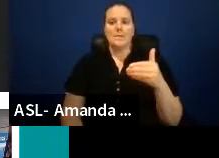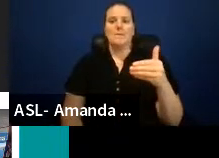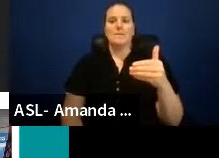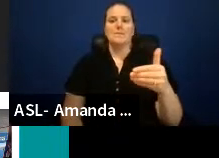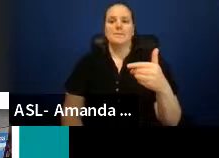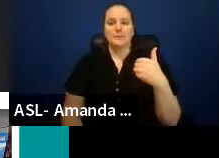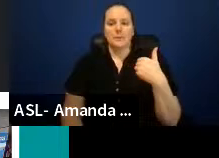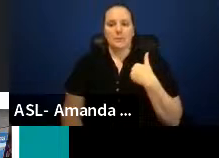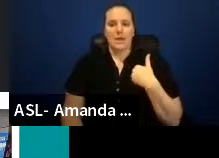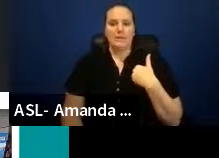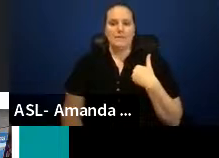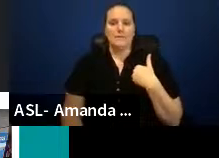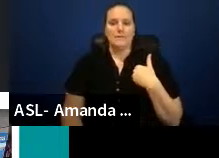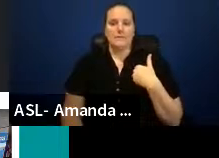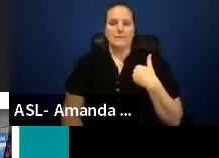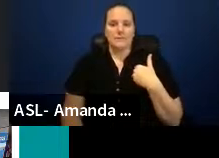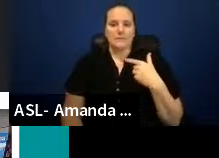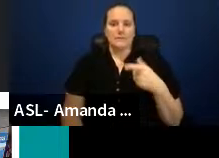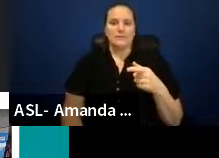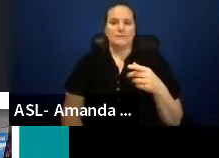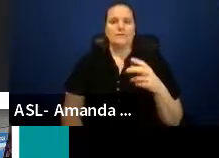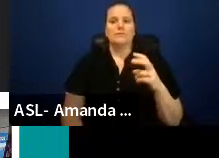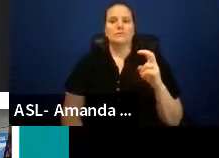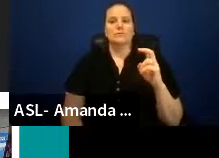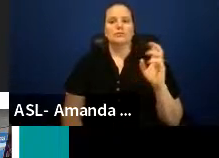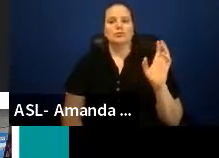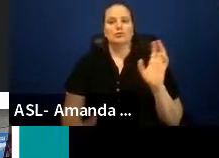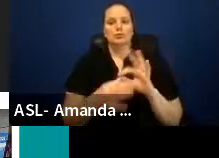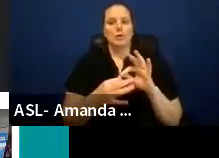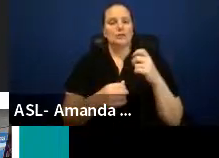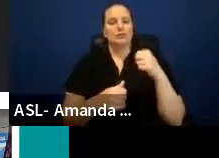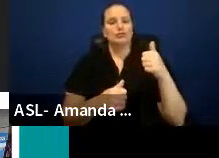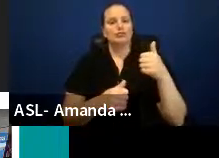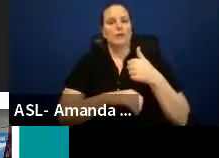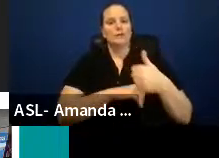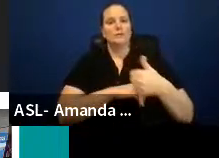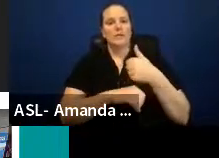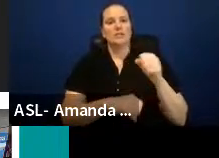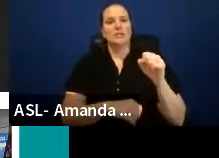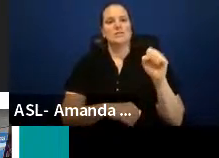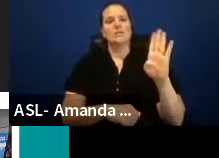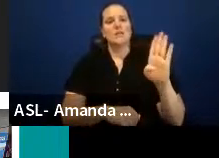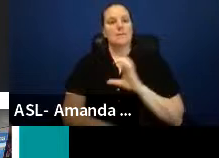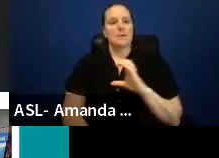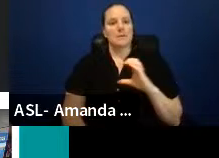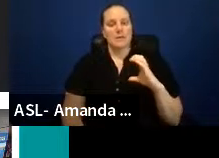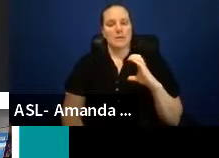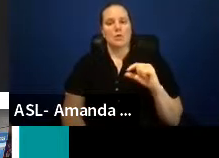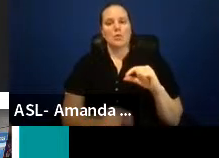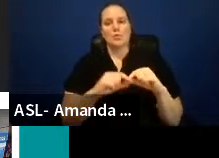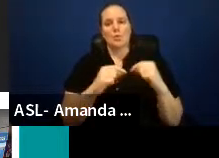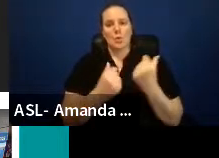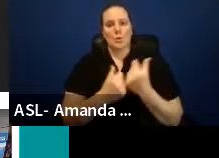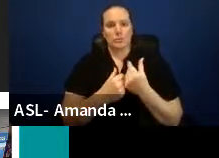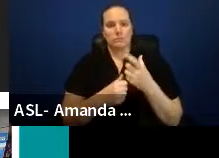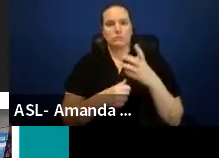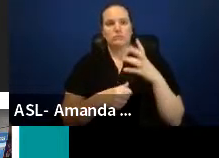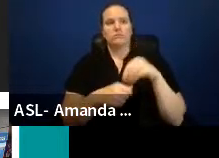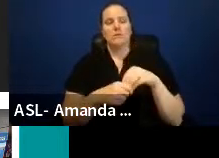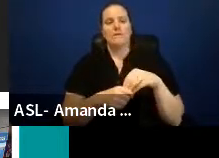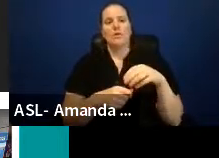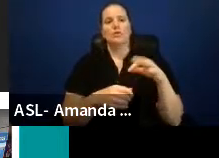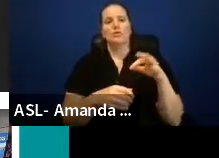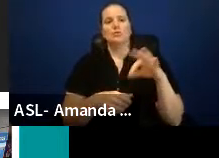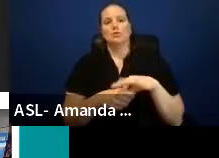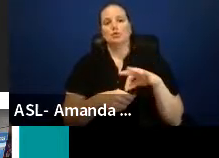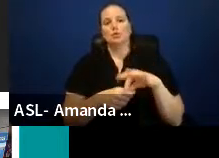the Joint Transportation Subcommittee, the group that's looking at polling for the region.